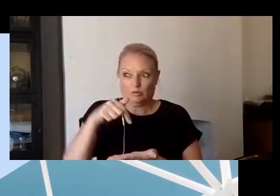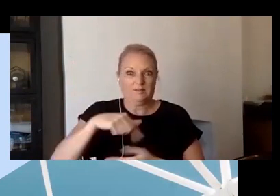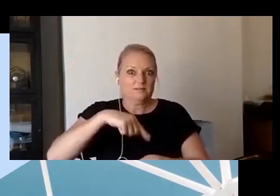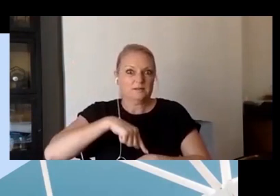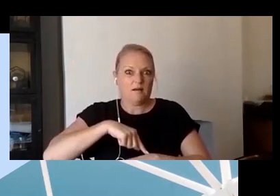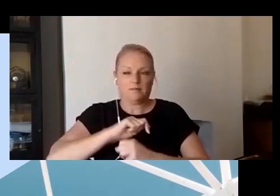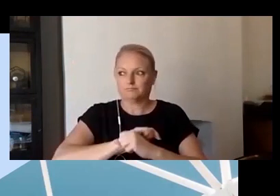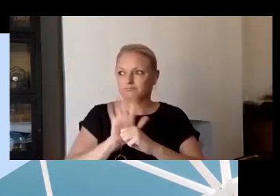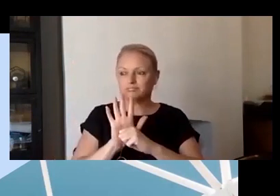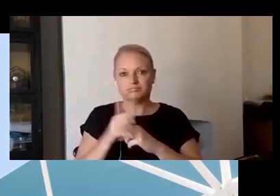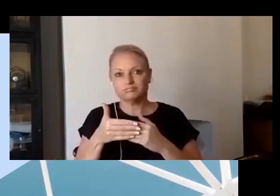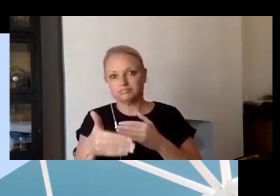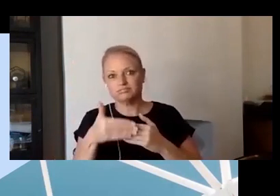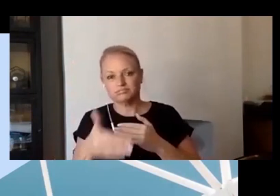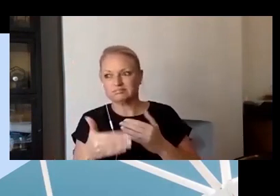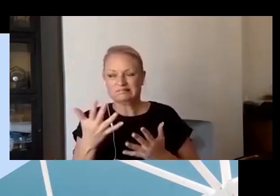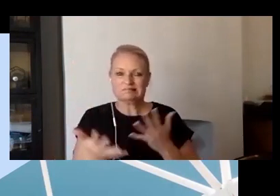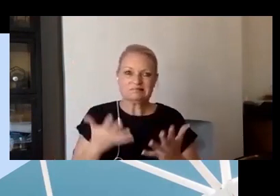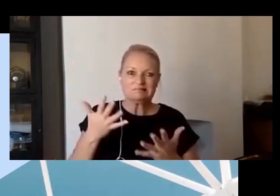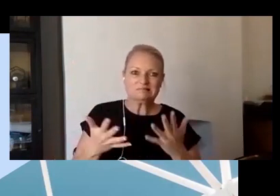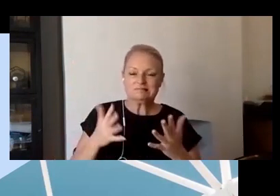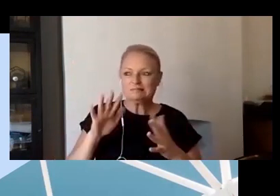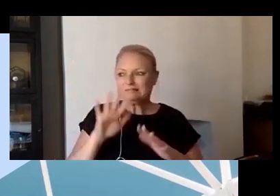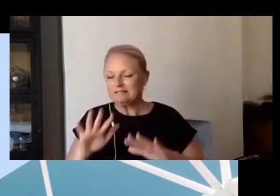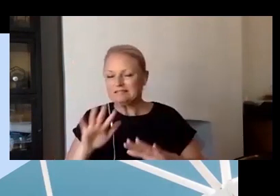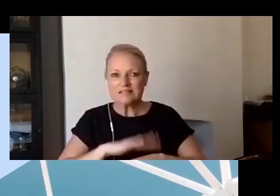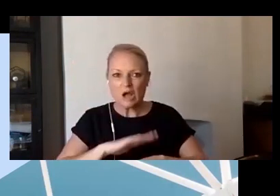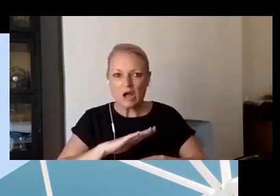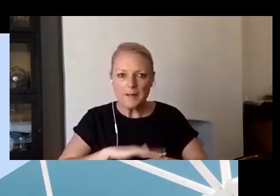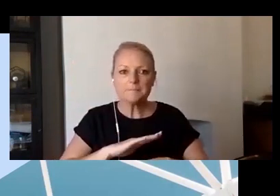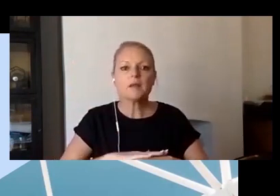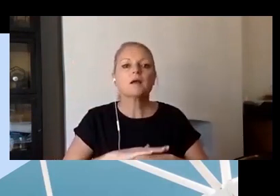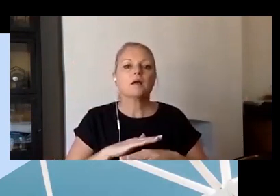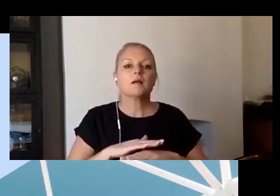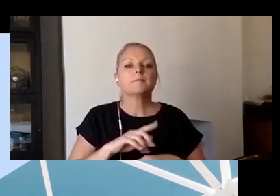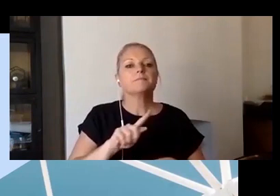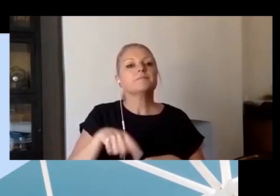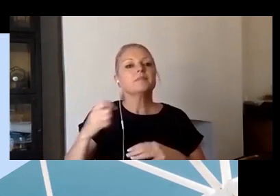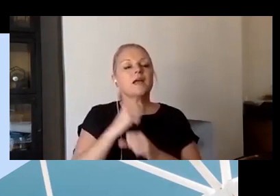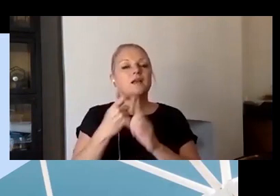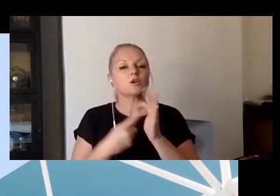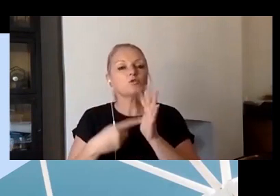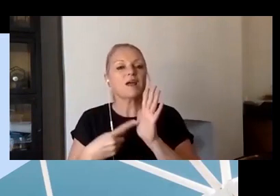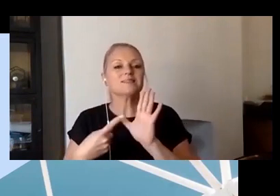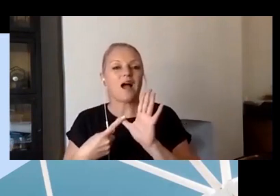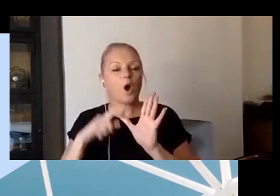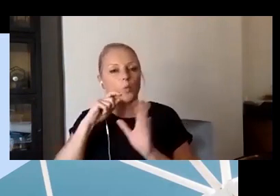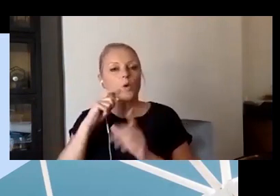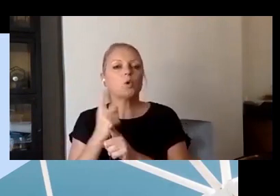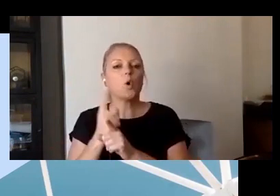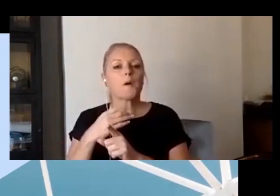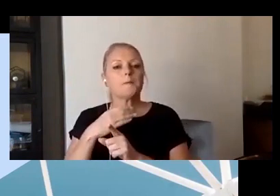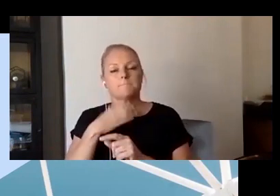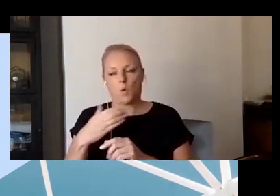all faced with at the moment. And then Greta is going to share some of the benefits of habits during times of uncertainty, and then we'll share